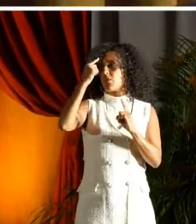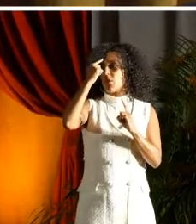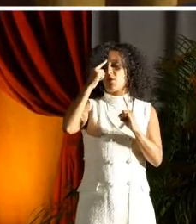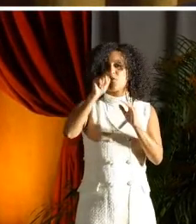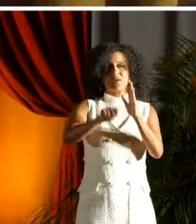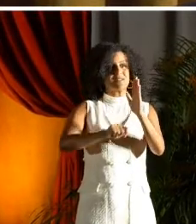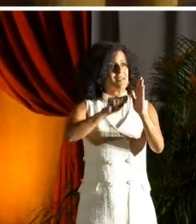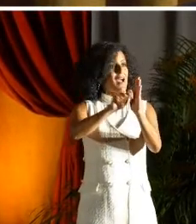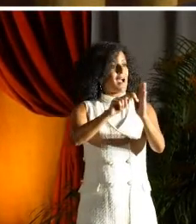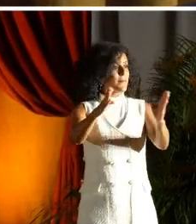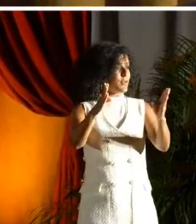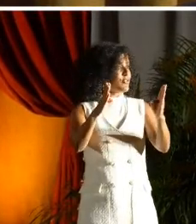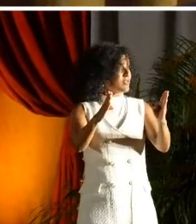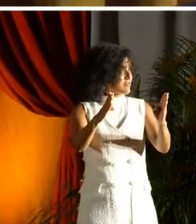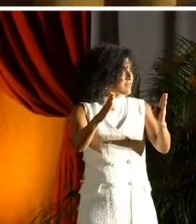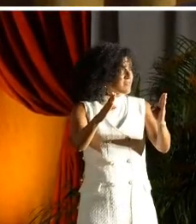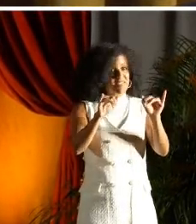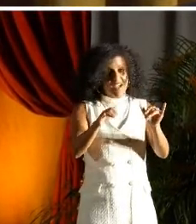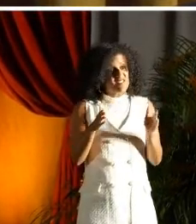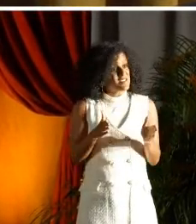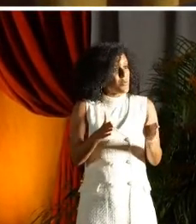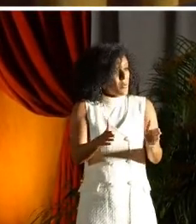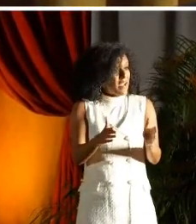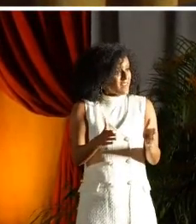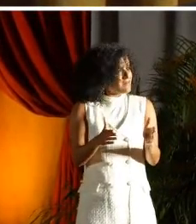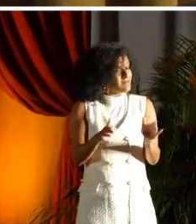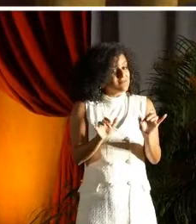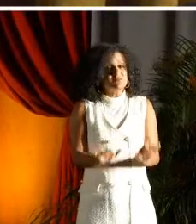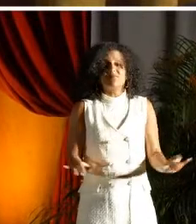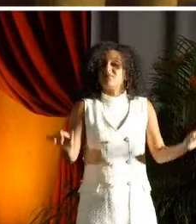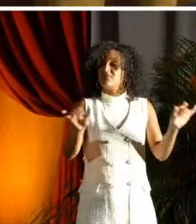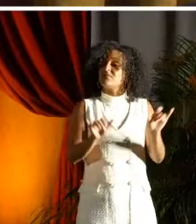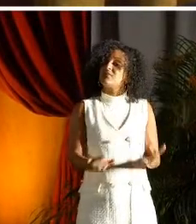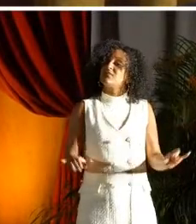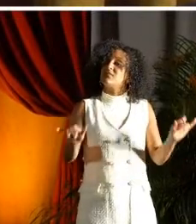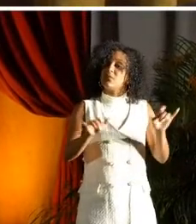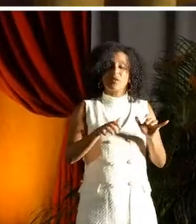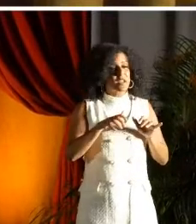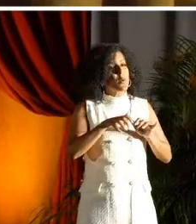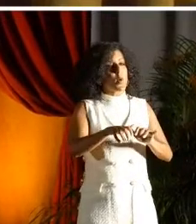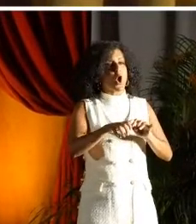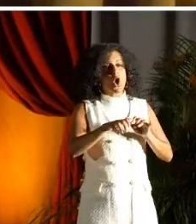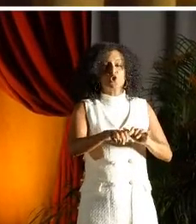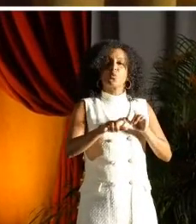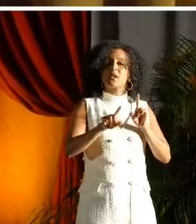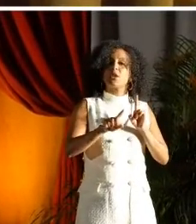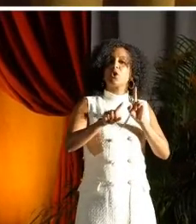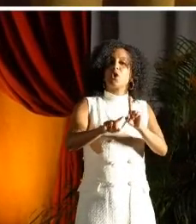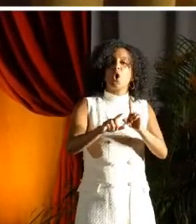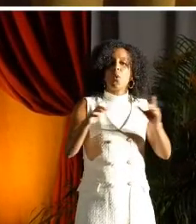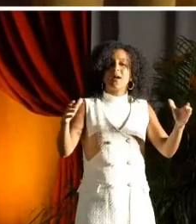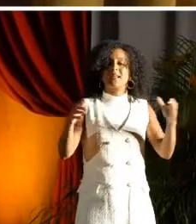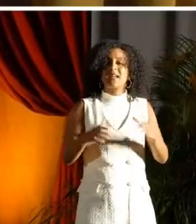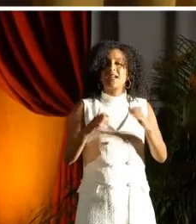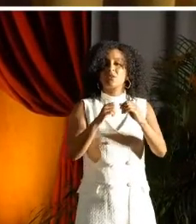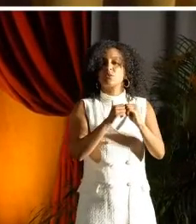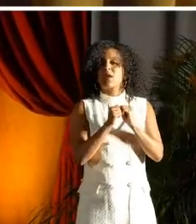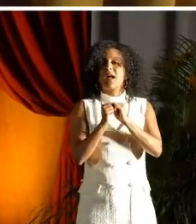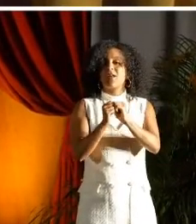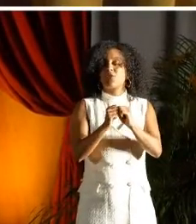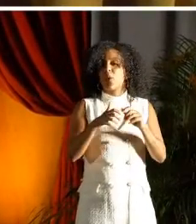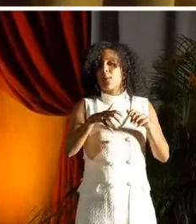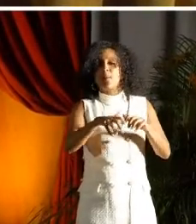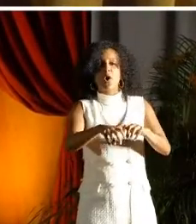a period of time, well, that was the way. You know, it was the marching. We needed to get out there. We needed, people together marching in the